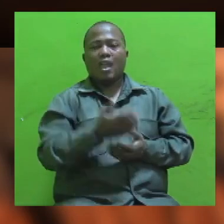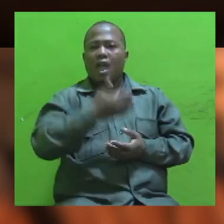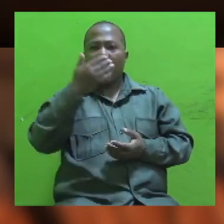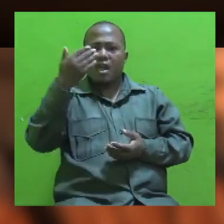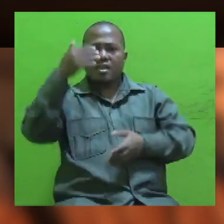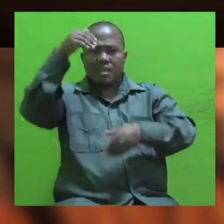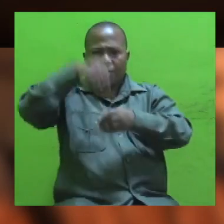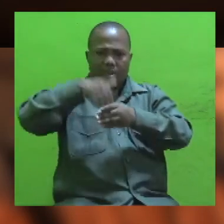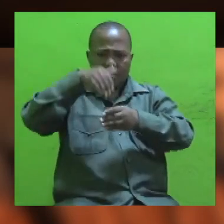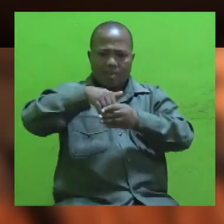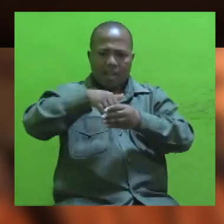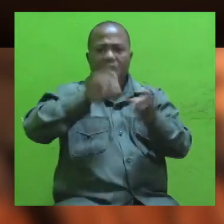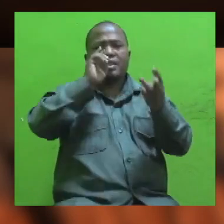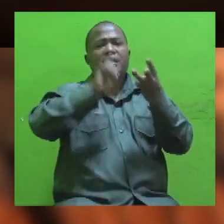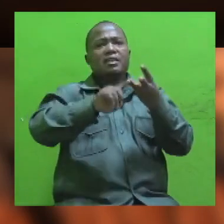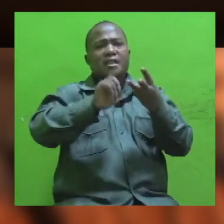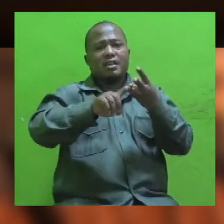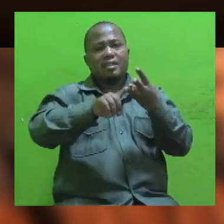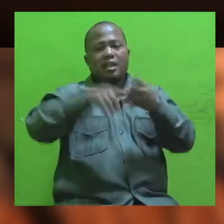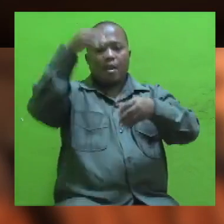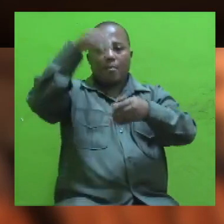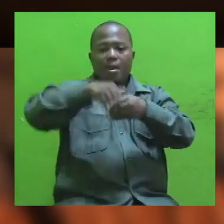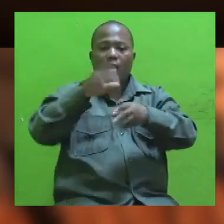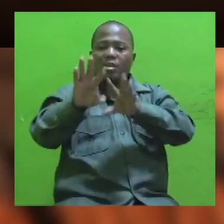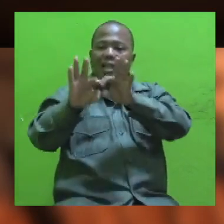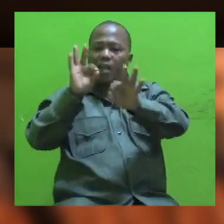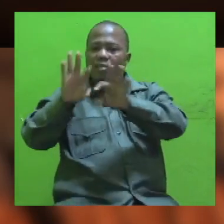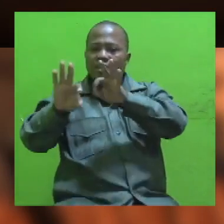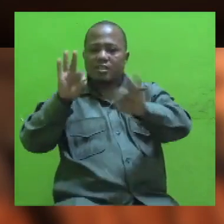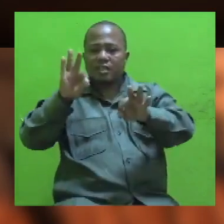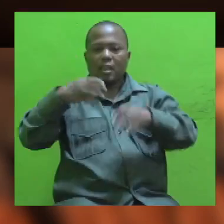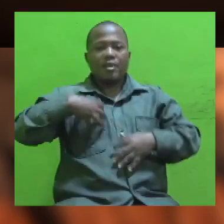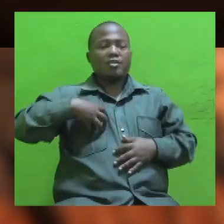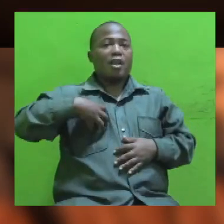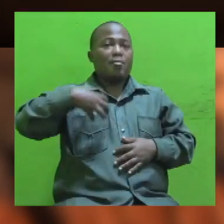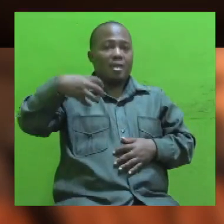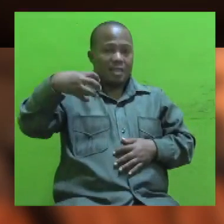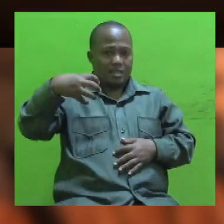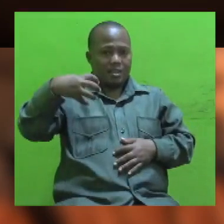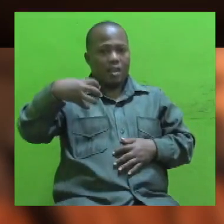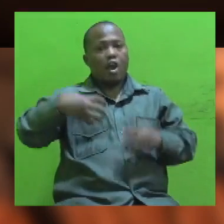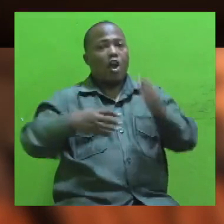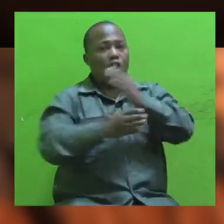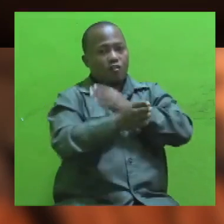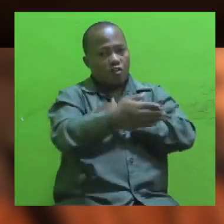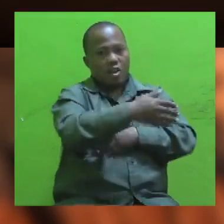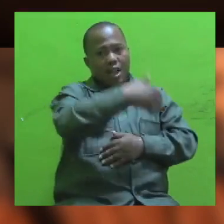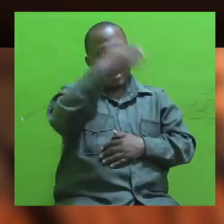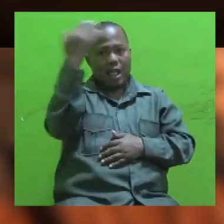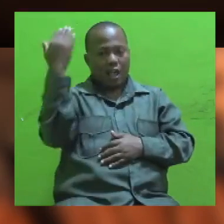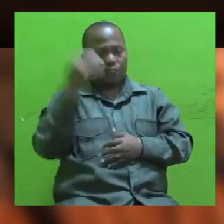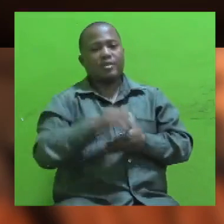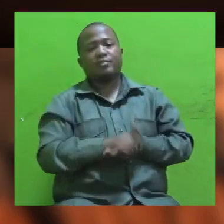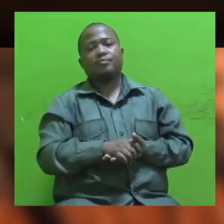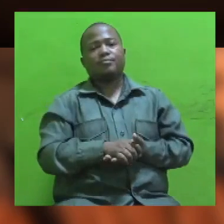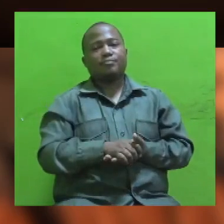members, 3 members appointed by the Minister for Local Government Authorities. 3 members appointed by the ministers. The minister